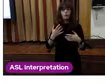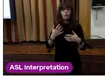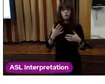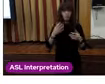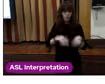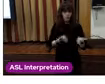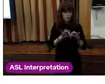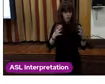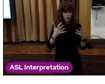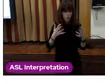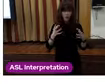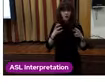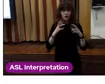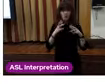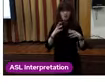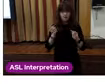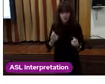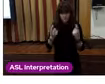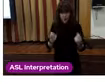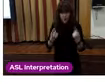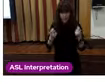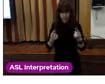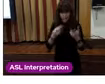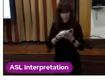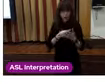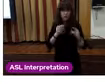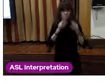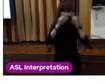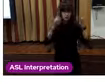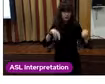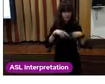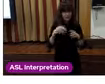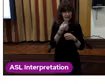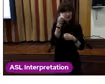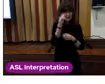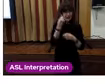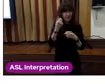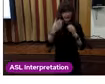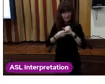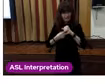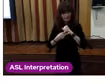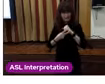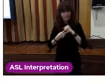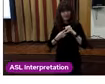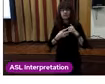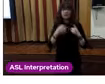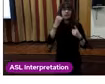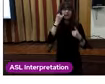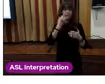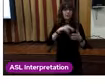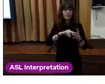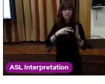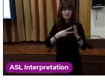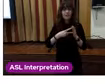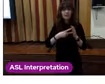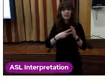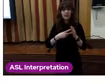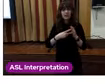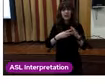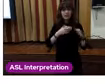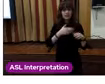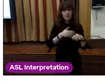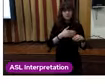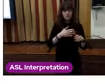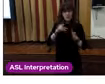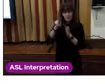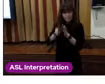and any expense, whether it's putting together a memorial, whether it's repatriating somebody back to their home